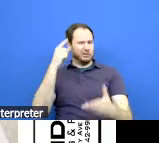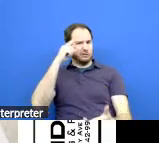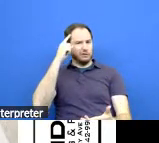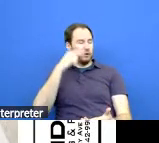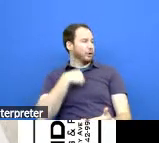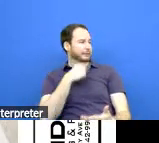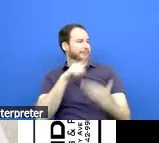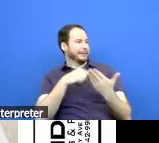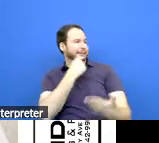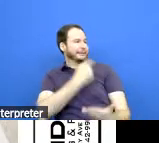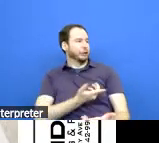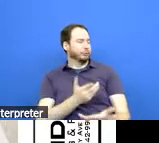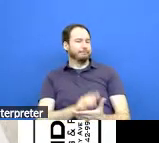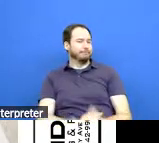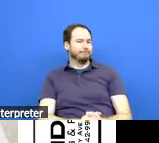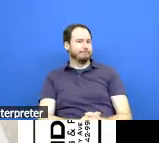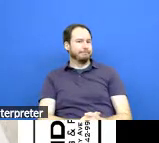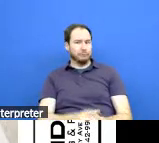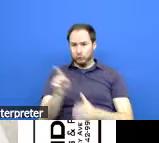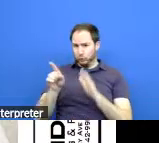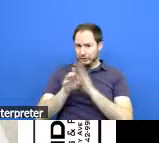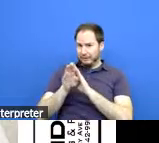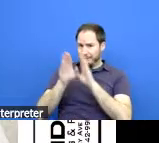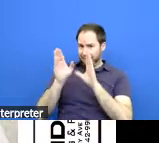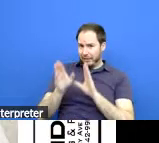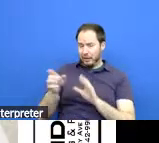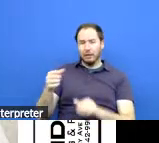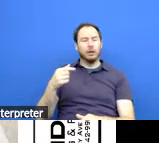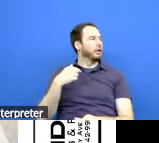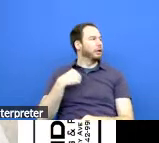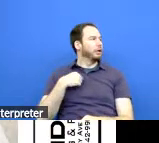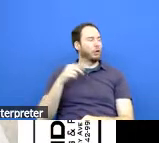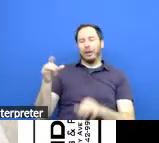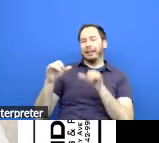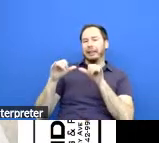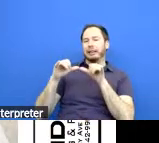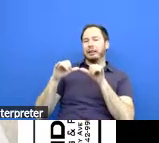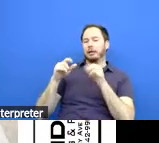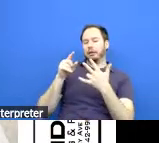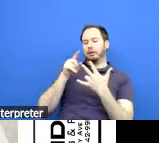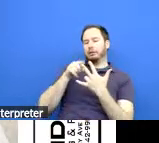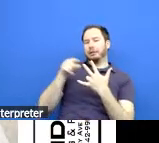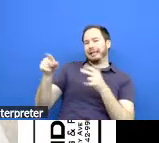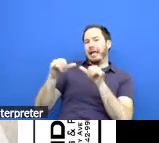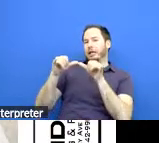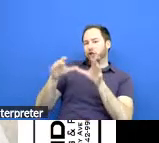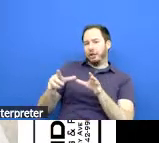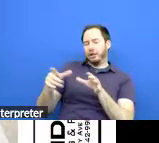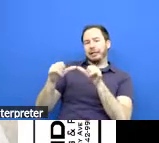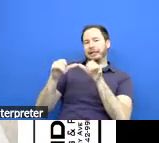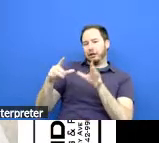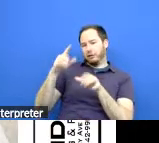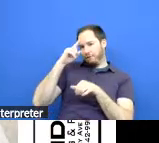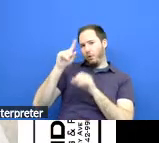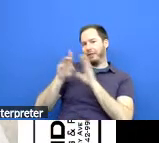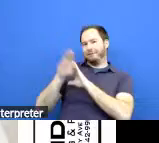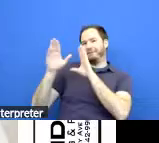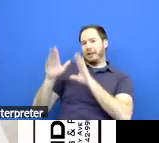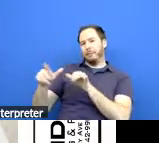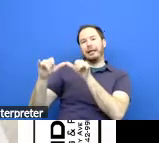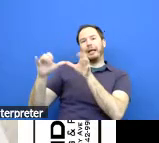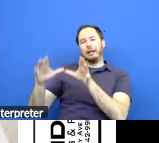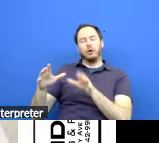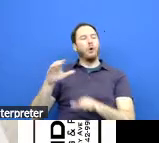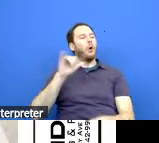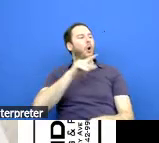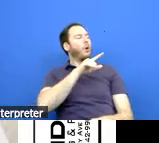can't tell you. I have no idea. You are the developer? No, he's the engineer. He's the engineer for the developer.